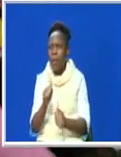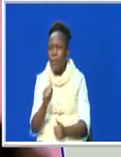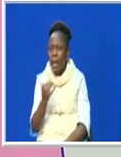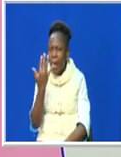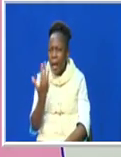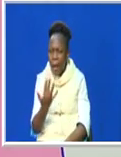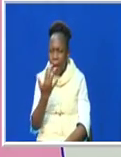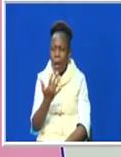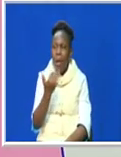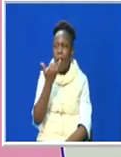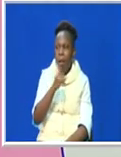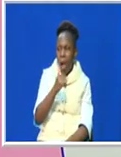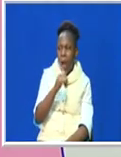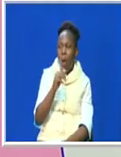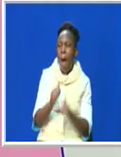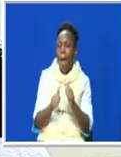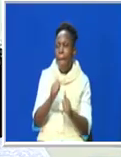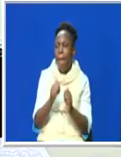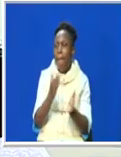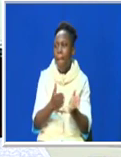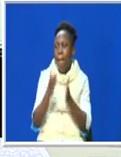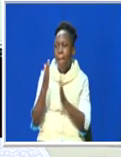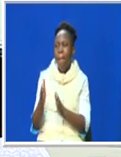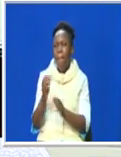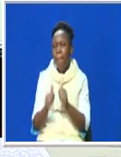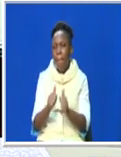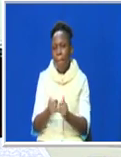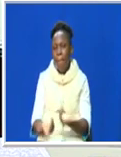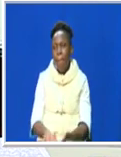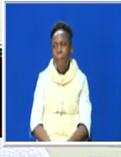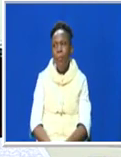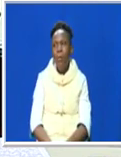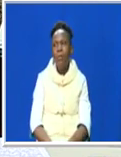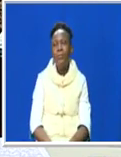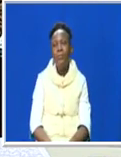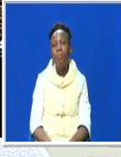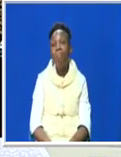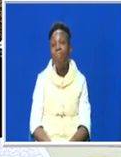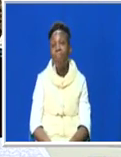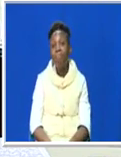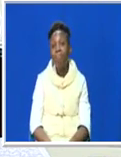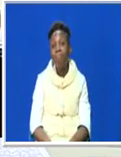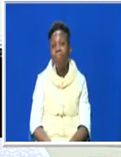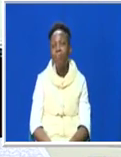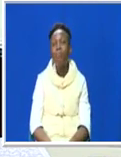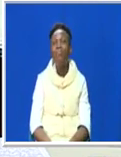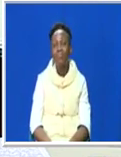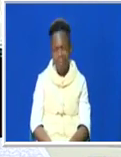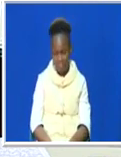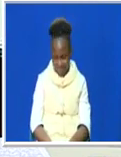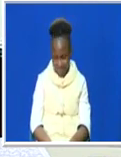the other one is yellow. Between yellow and green, which one will